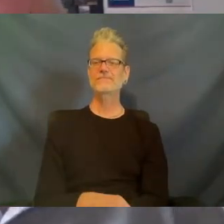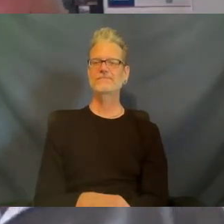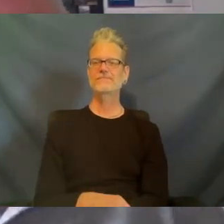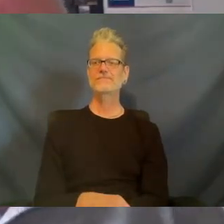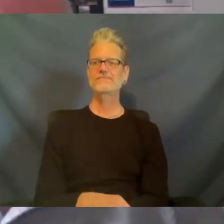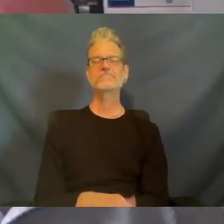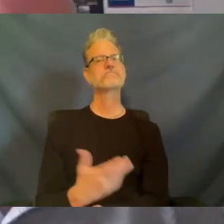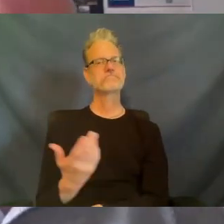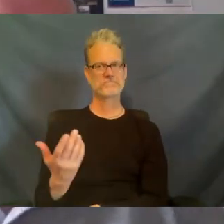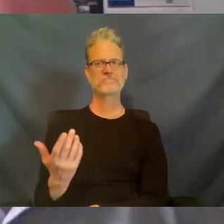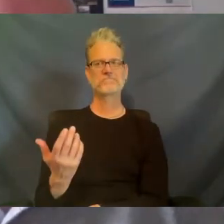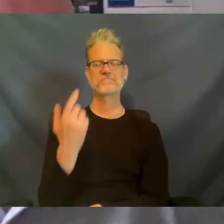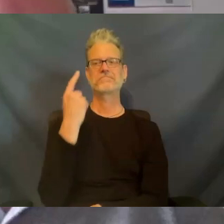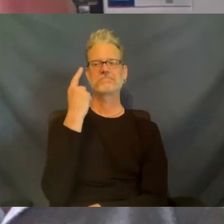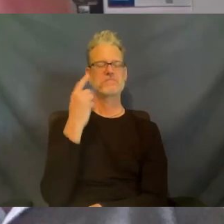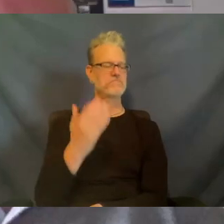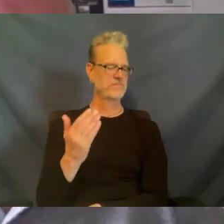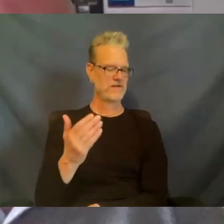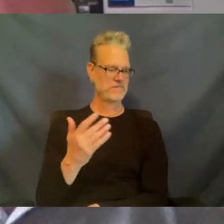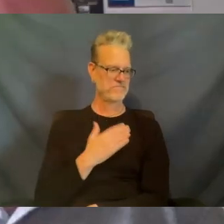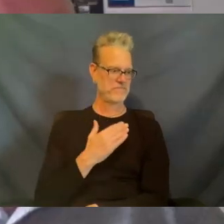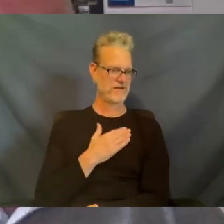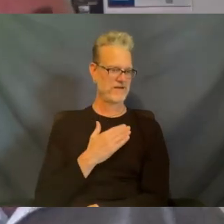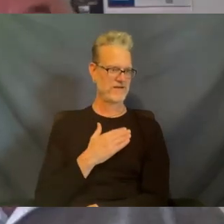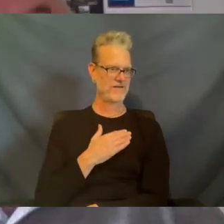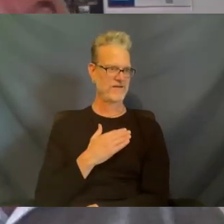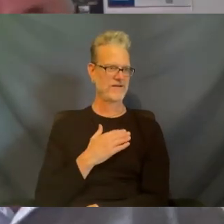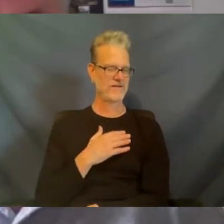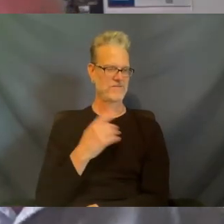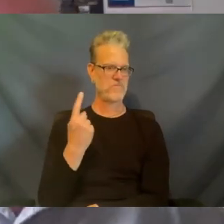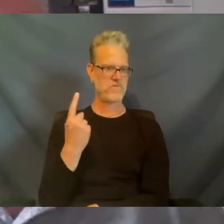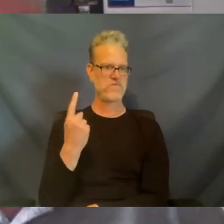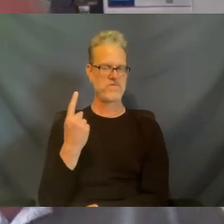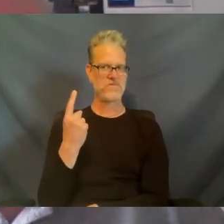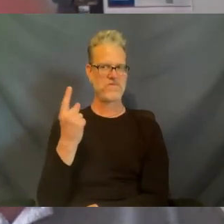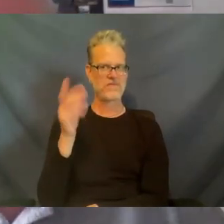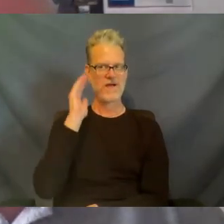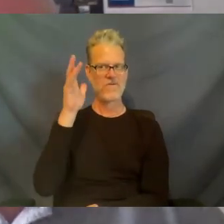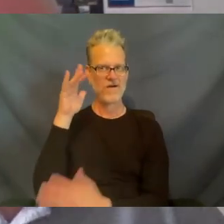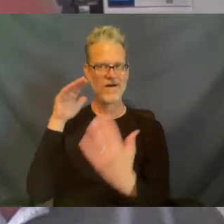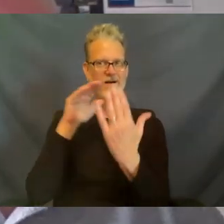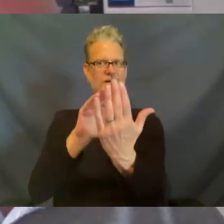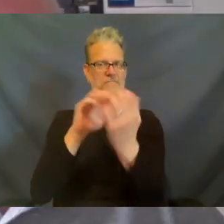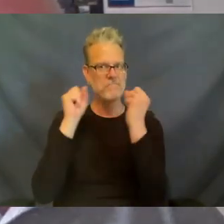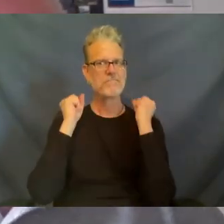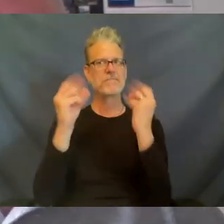I think the only one that I would do that maybe addresses a whole lot of myths and